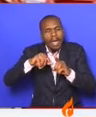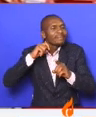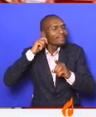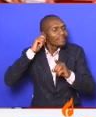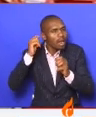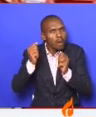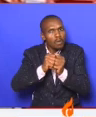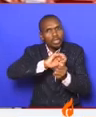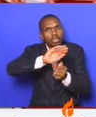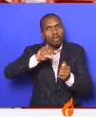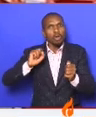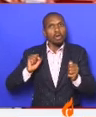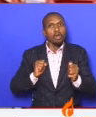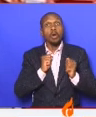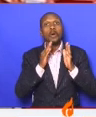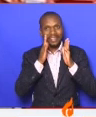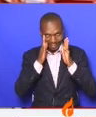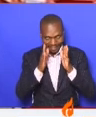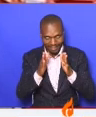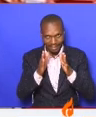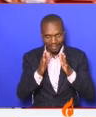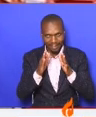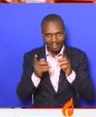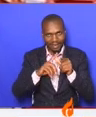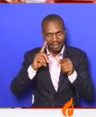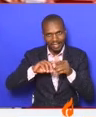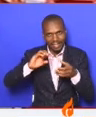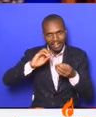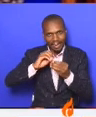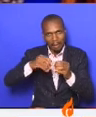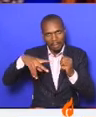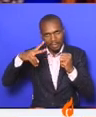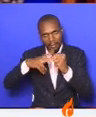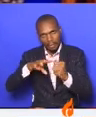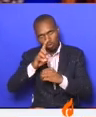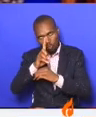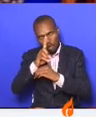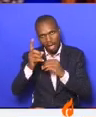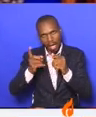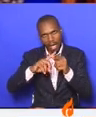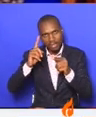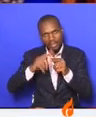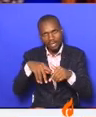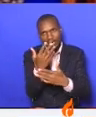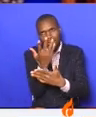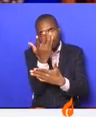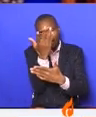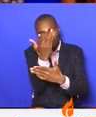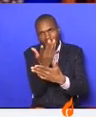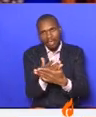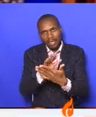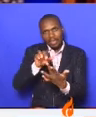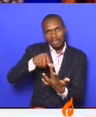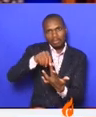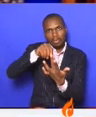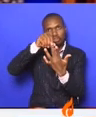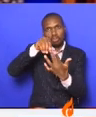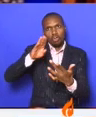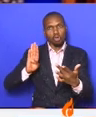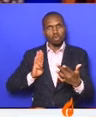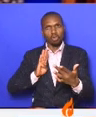senator bonsi gose plenary. Pursuant to standing order 71, the proposal for a special committee is